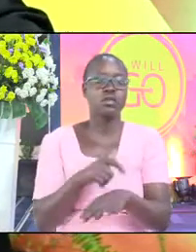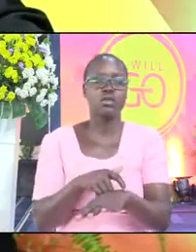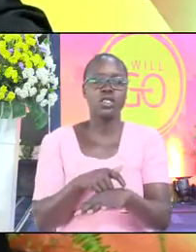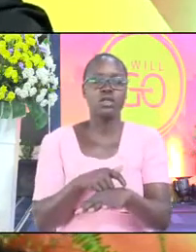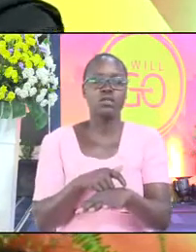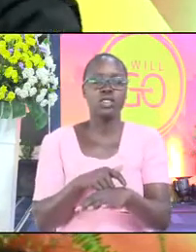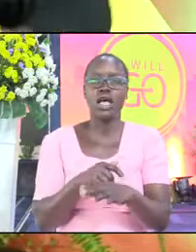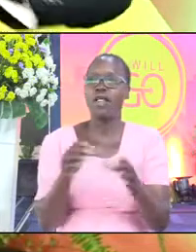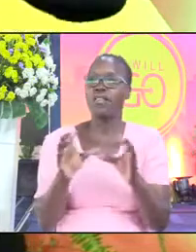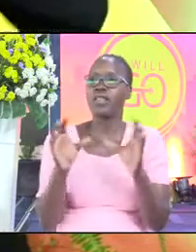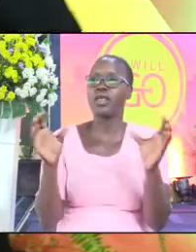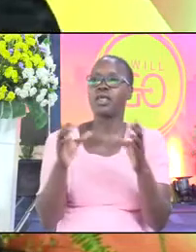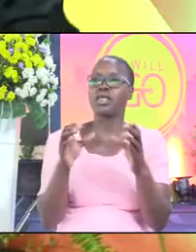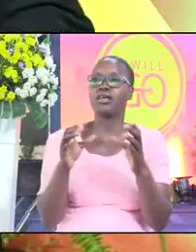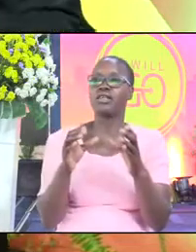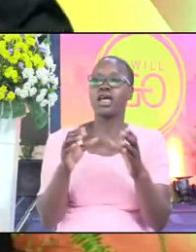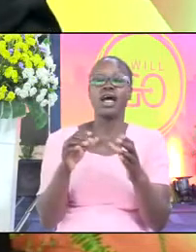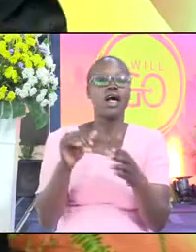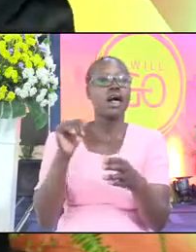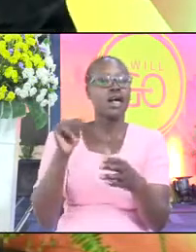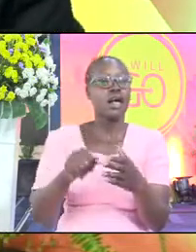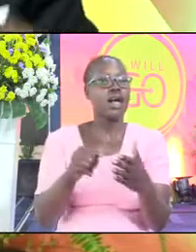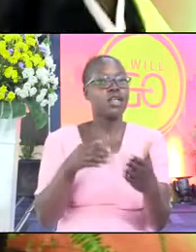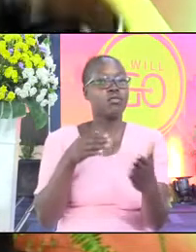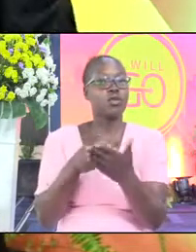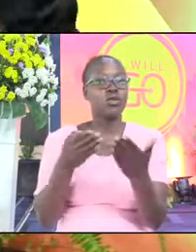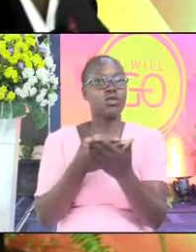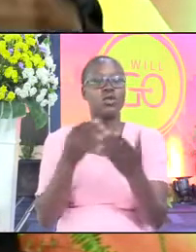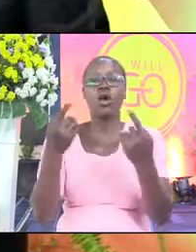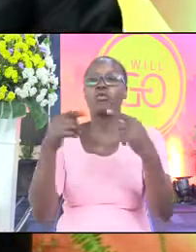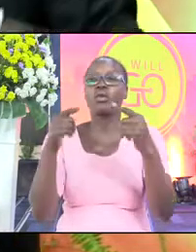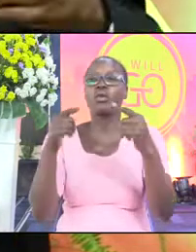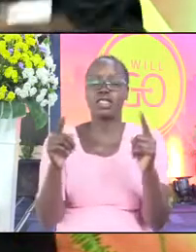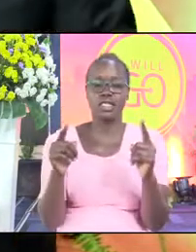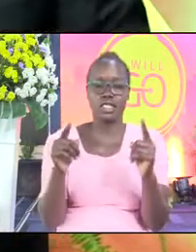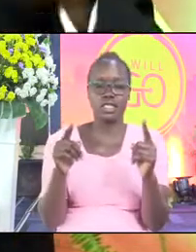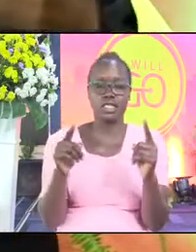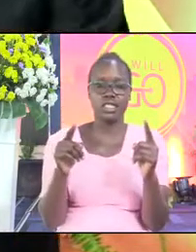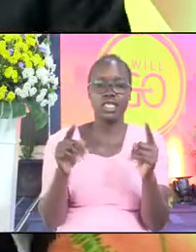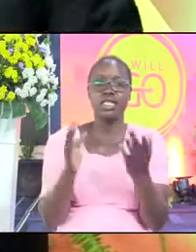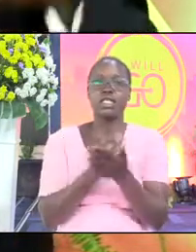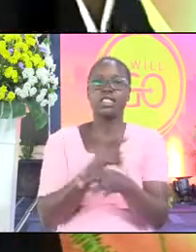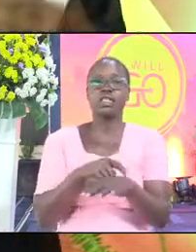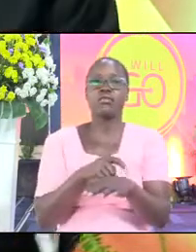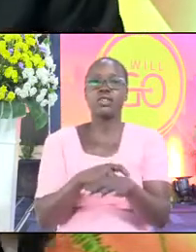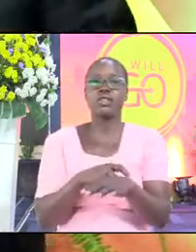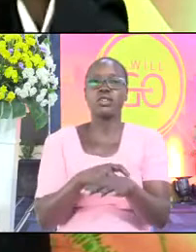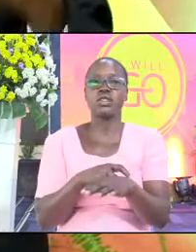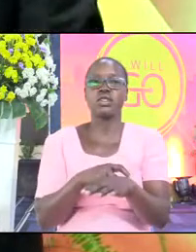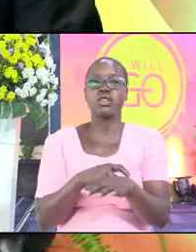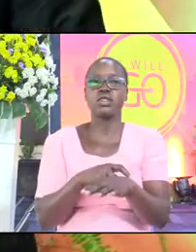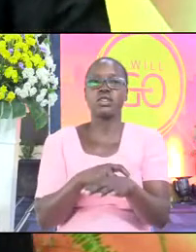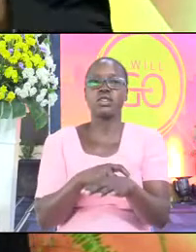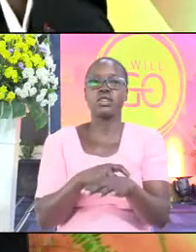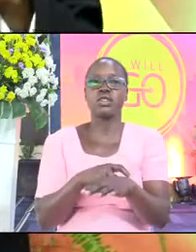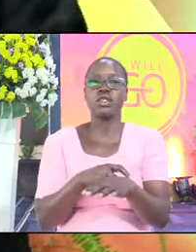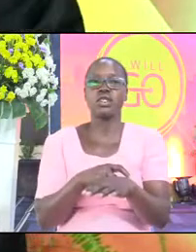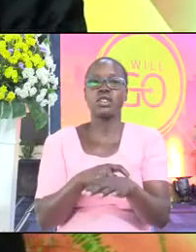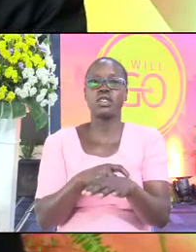Sometimes a crowd can stymie progress. Come on, churches, say amen. Sometimes they can